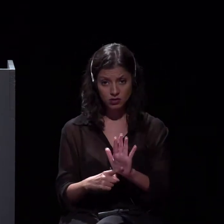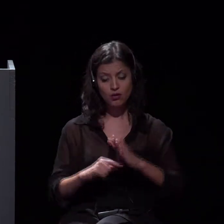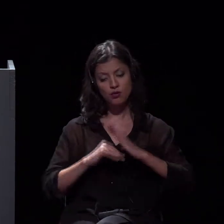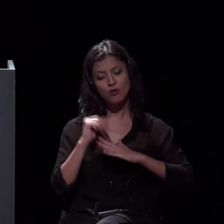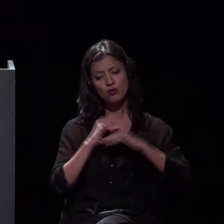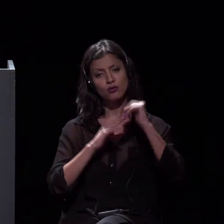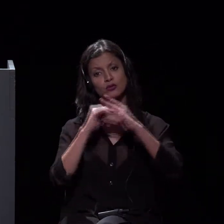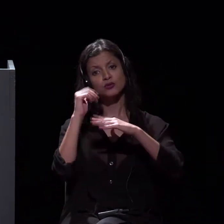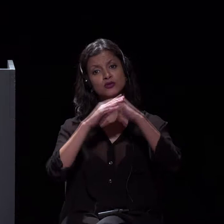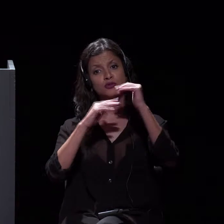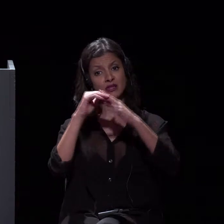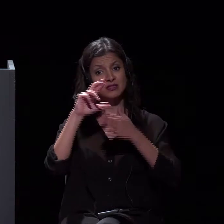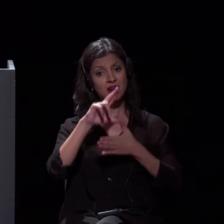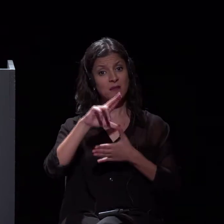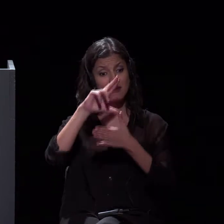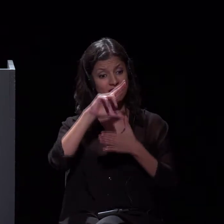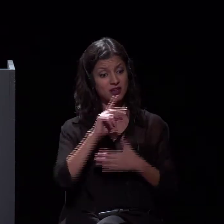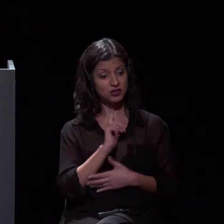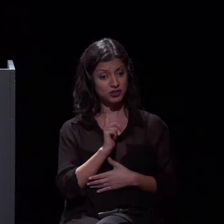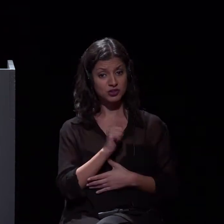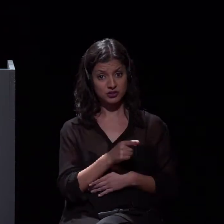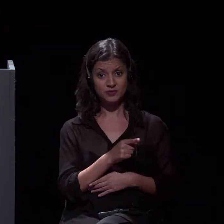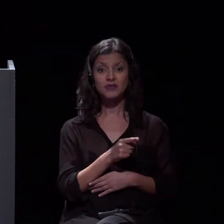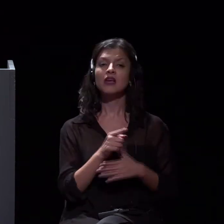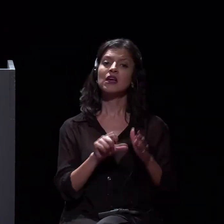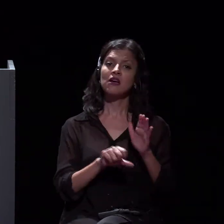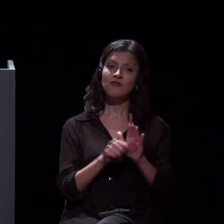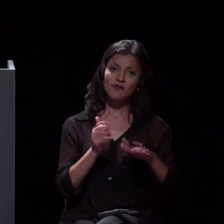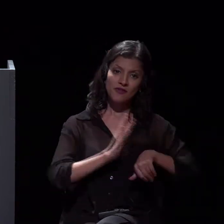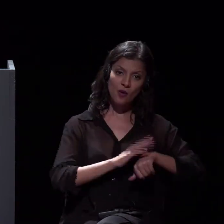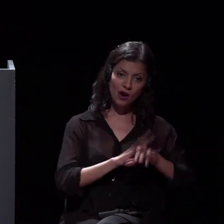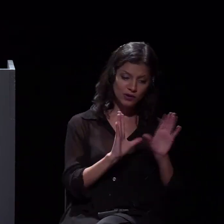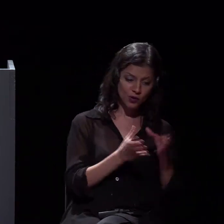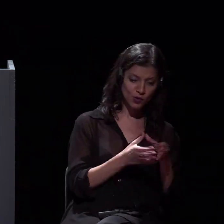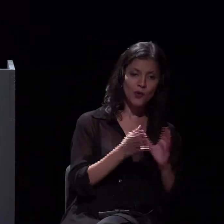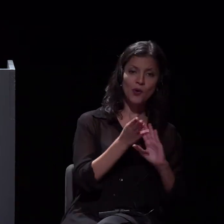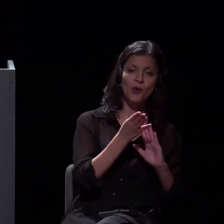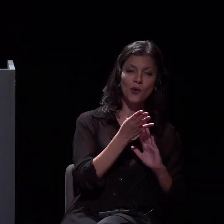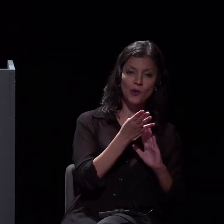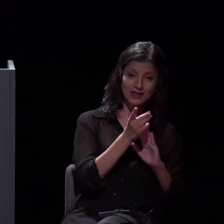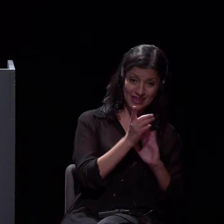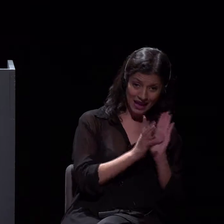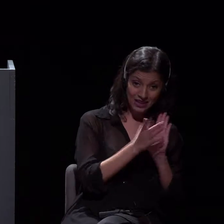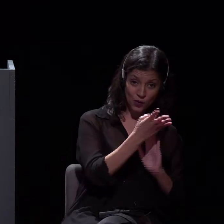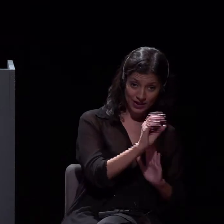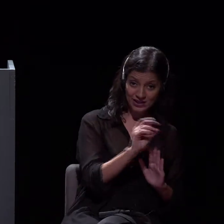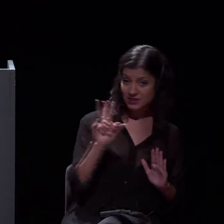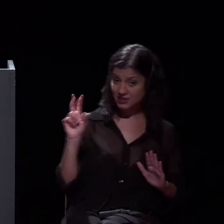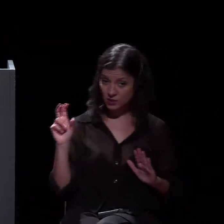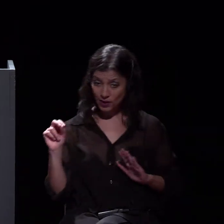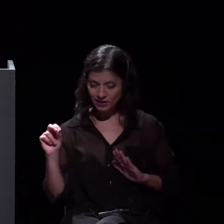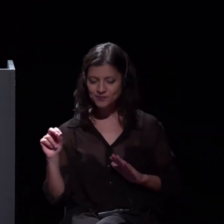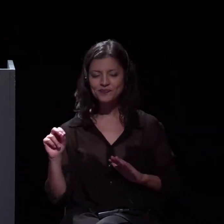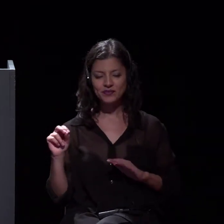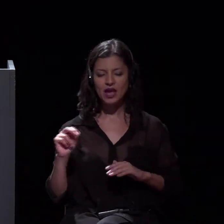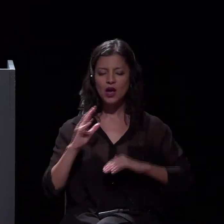American avant-gardes of the 1940s and 50s, through the Grupo Concreto Arte Invención, French,